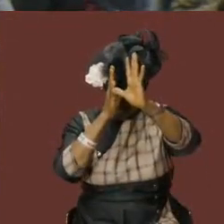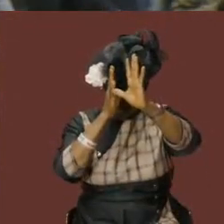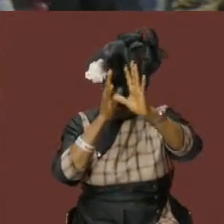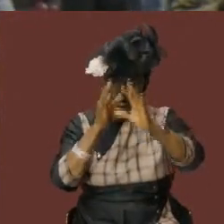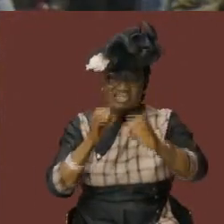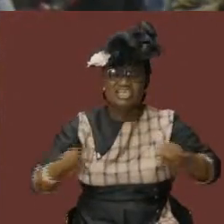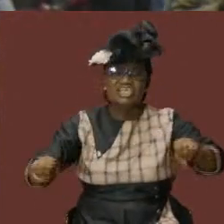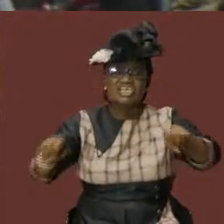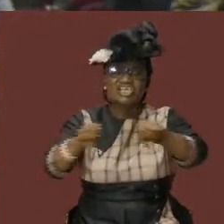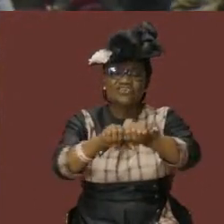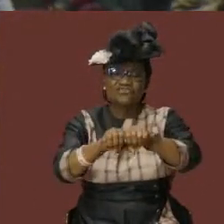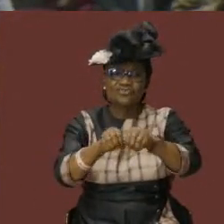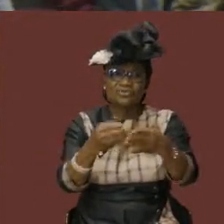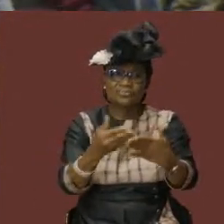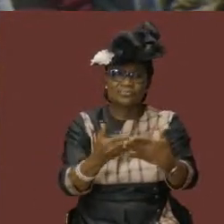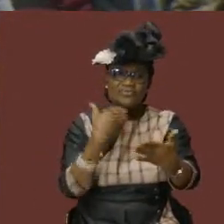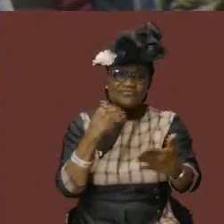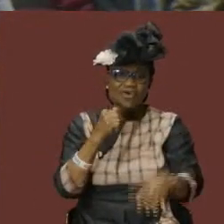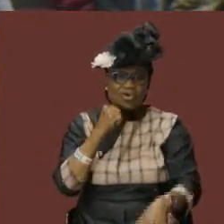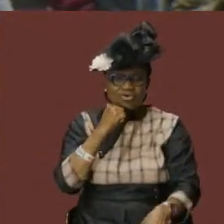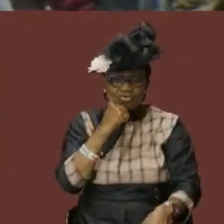even before tomorrow,